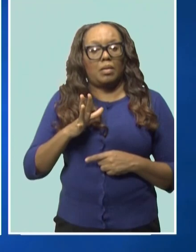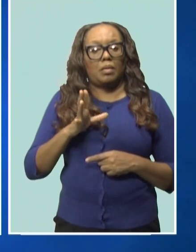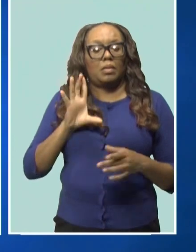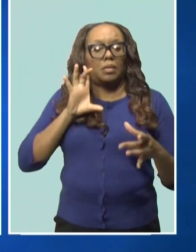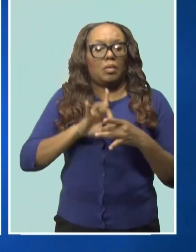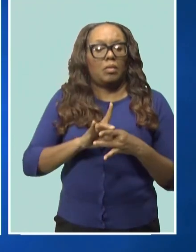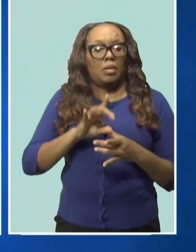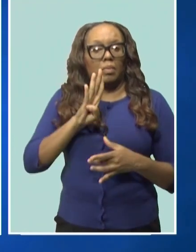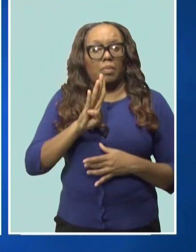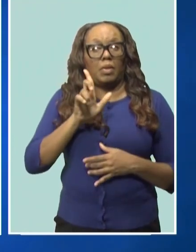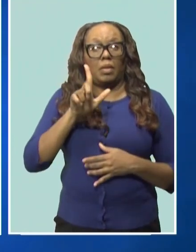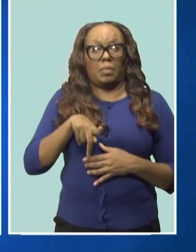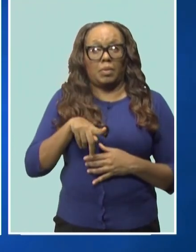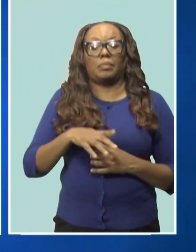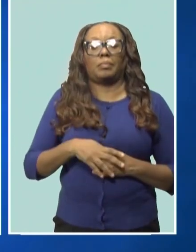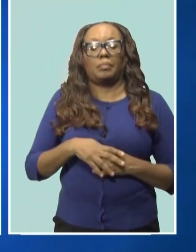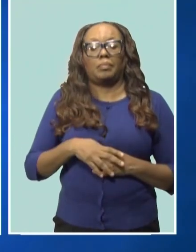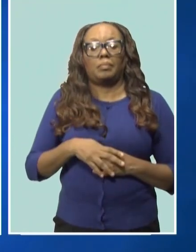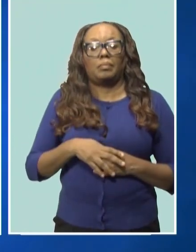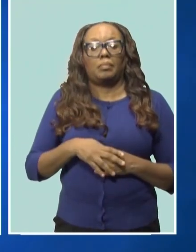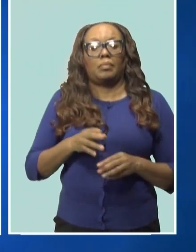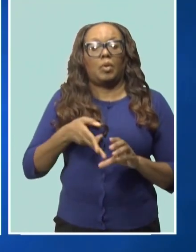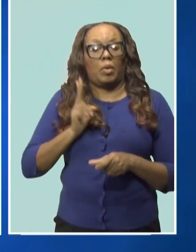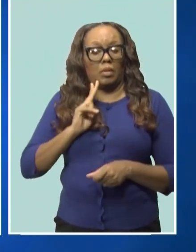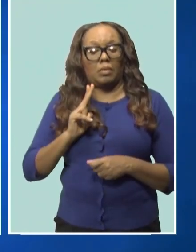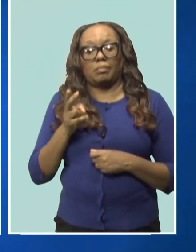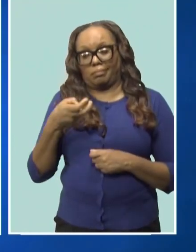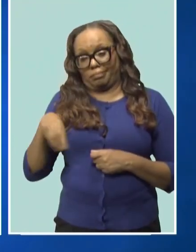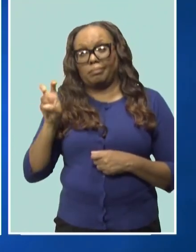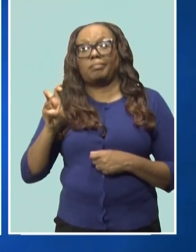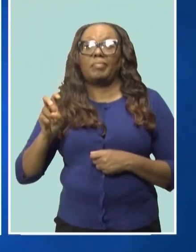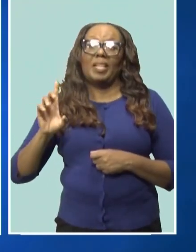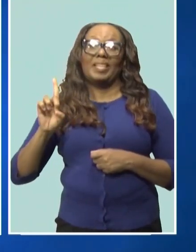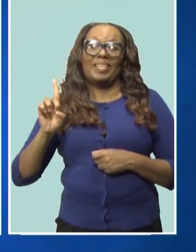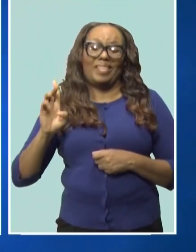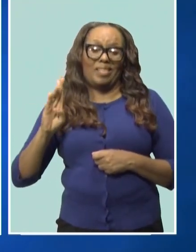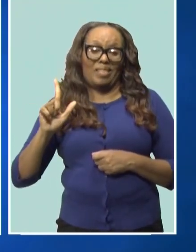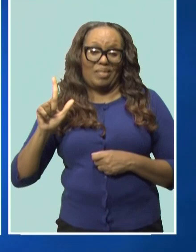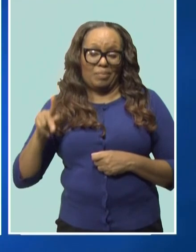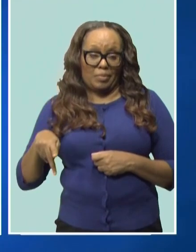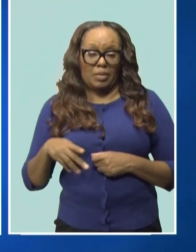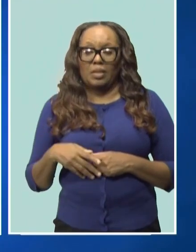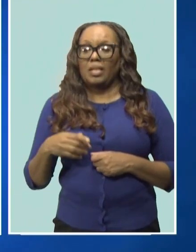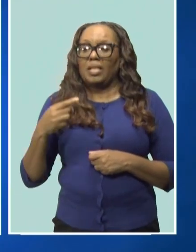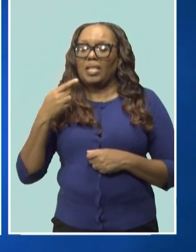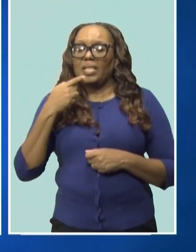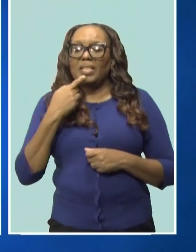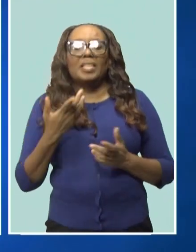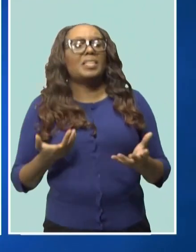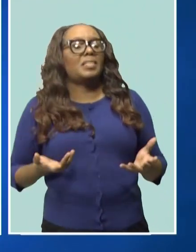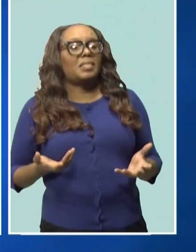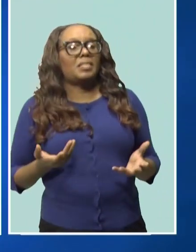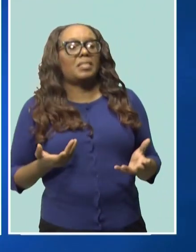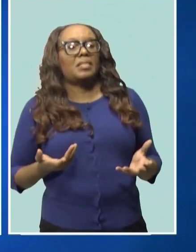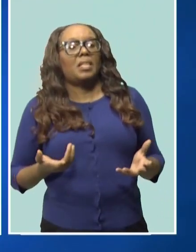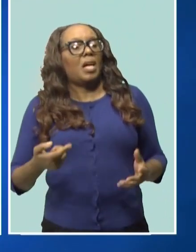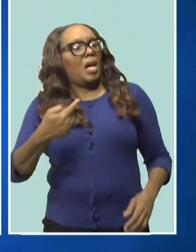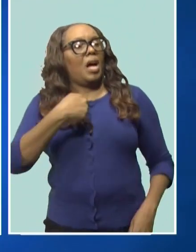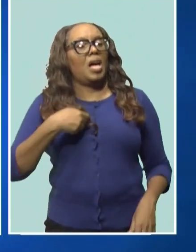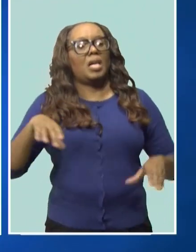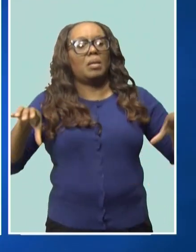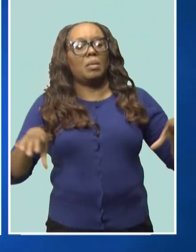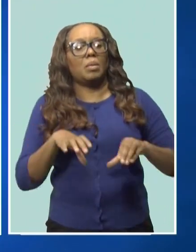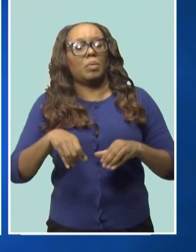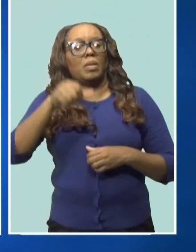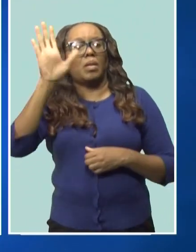go across to that other institution, and do so and say to the country, he is doing God's